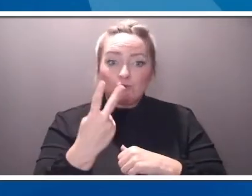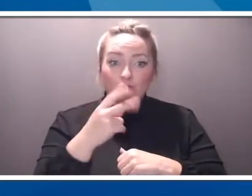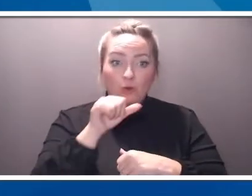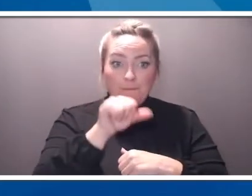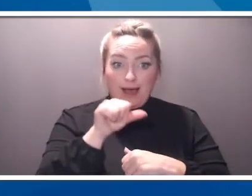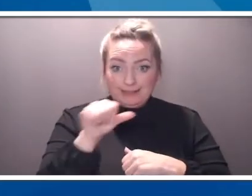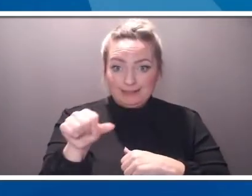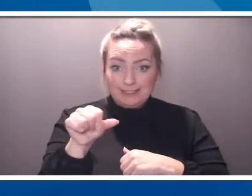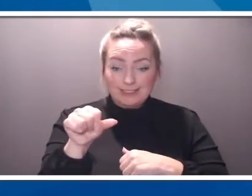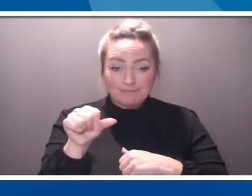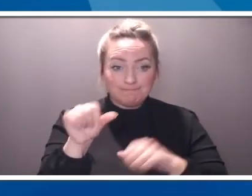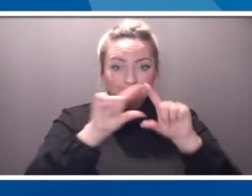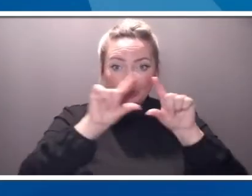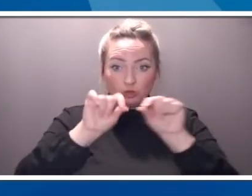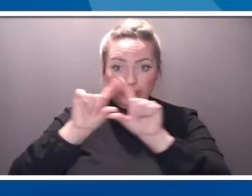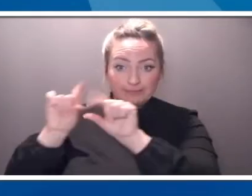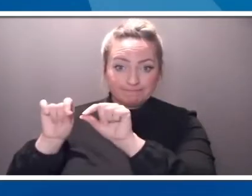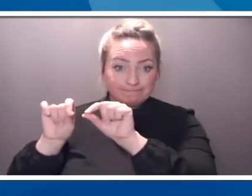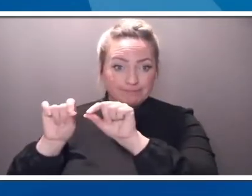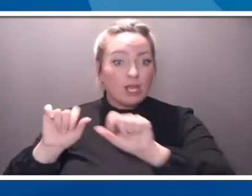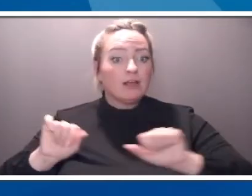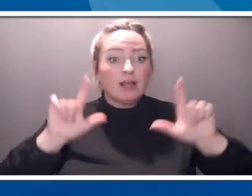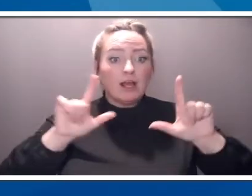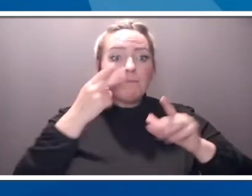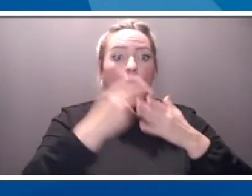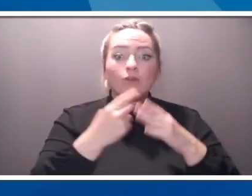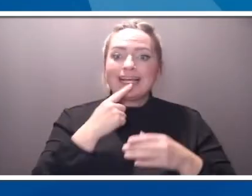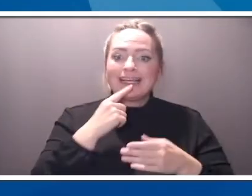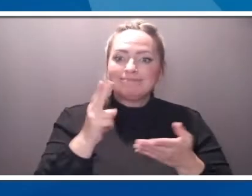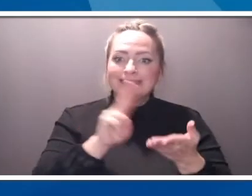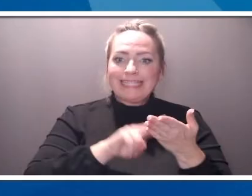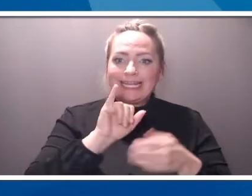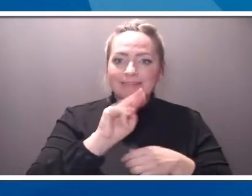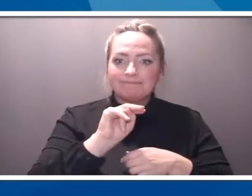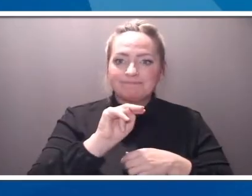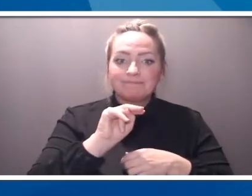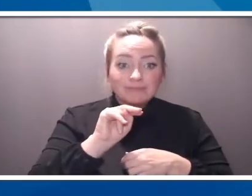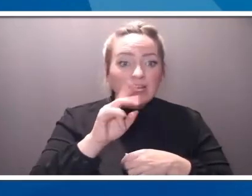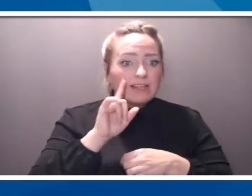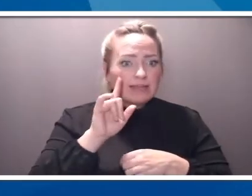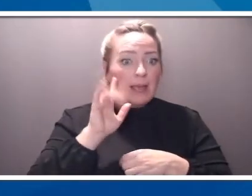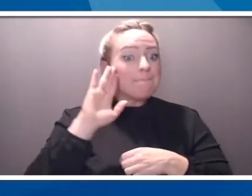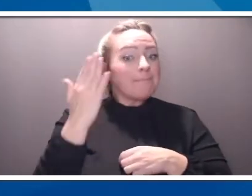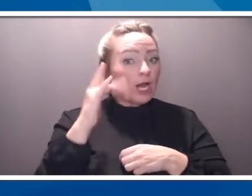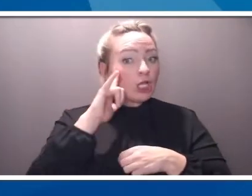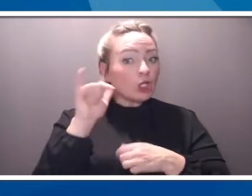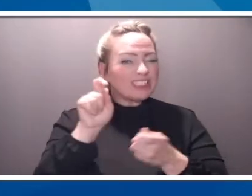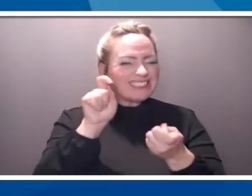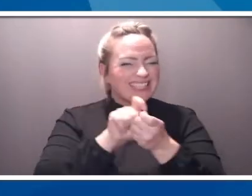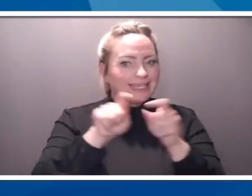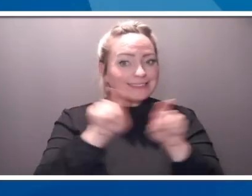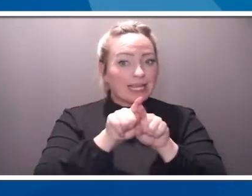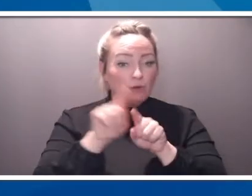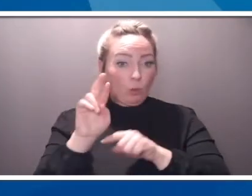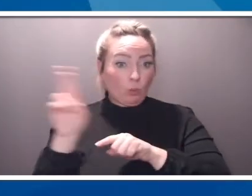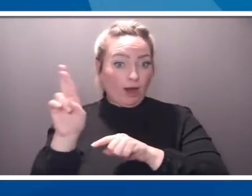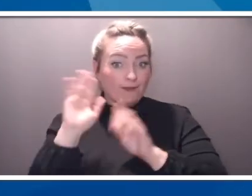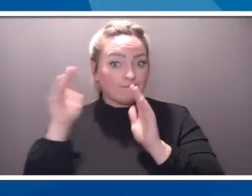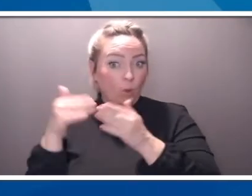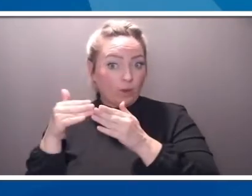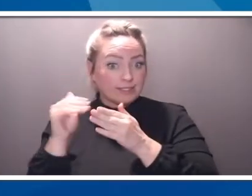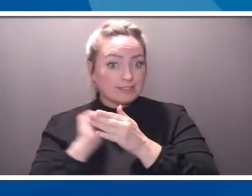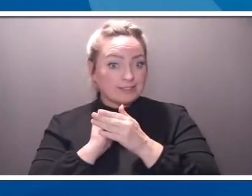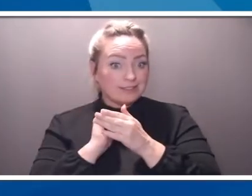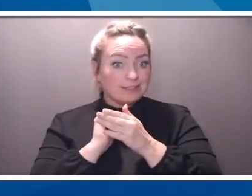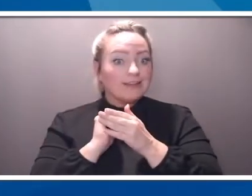example, I've got two buttons on the screen. They both say sign in. They apparently look exactly the same.